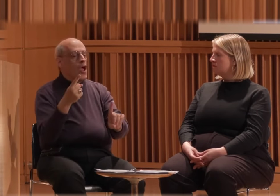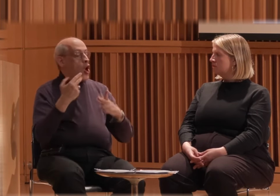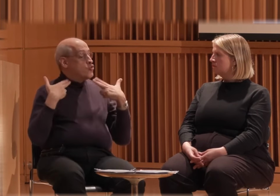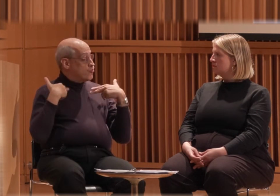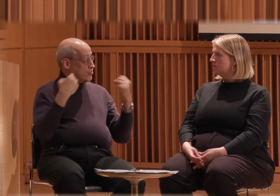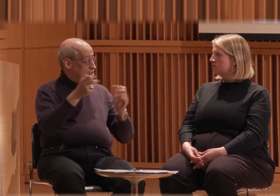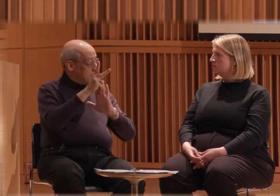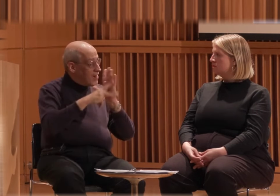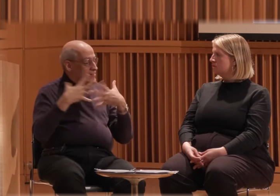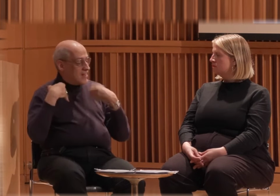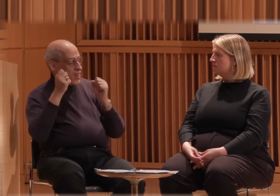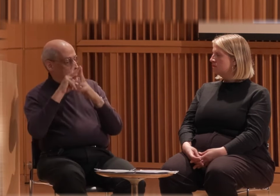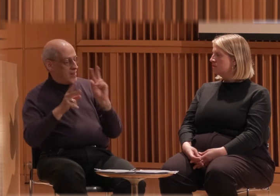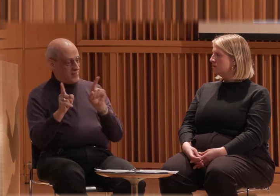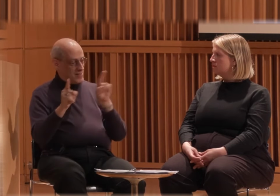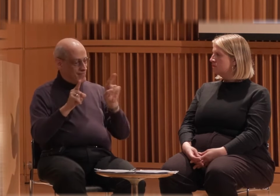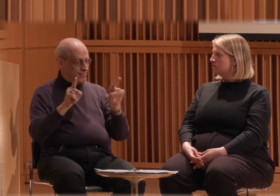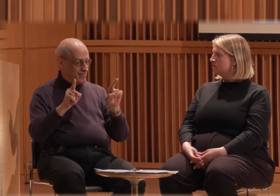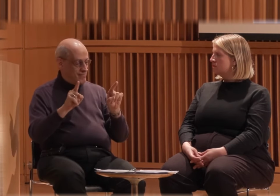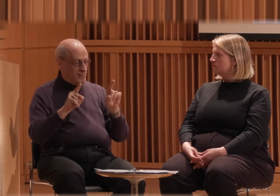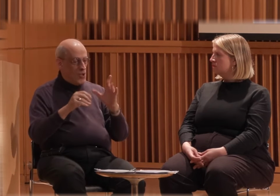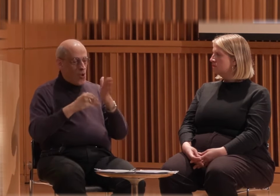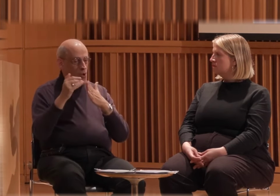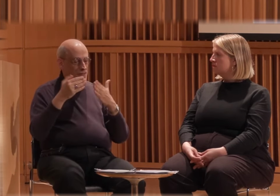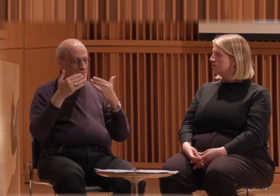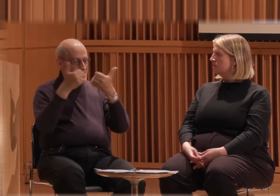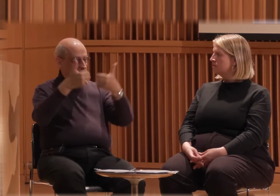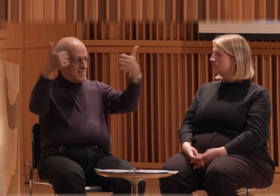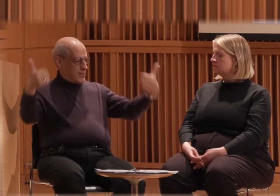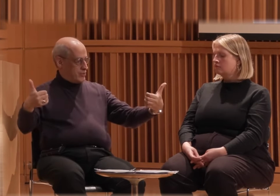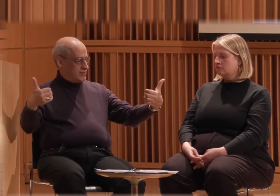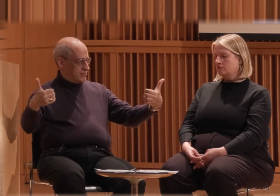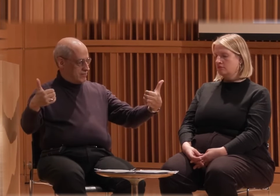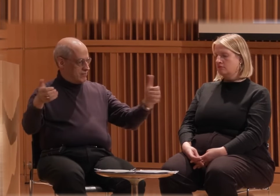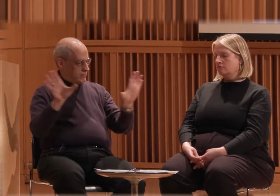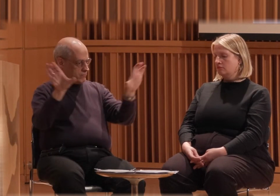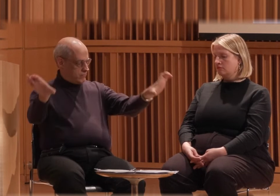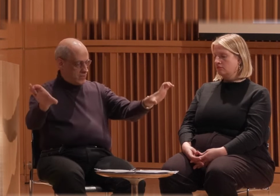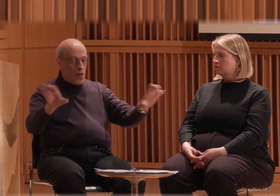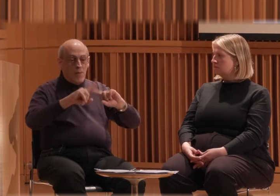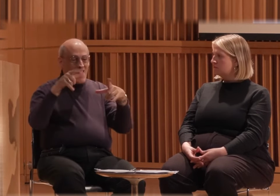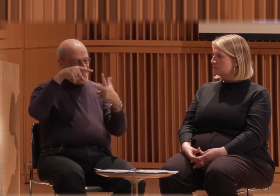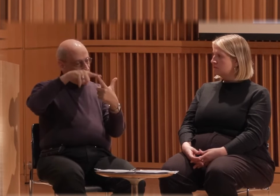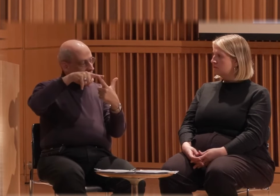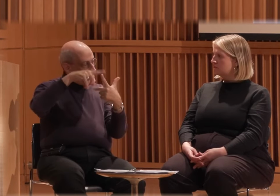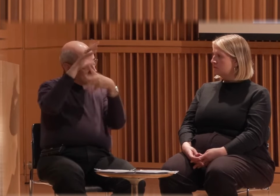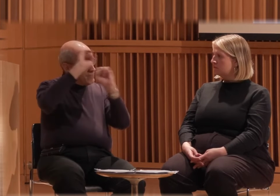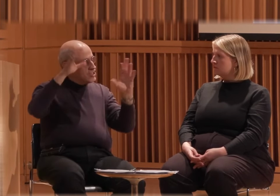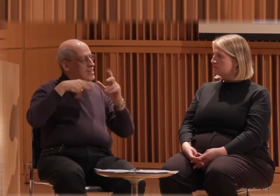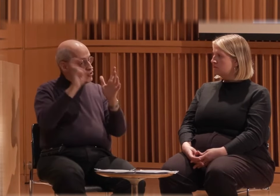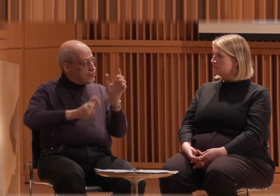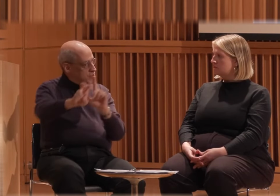nutrition policy and health policy are often discussed apart from one another. This vision of health would see